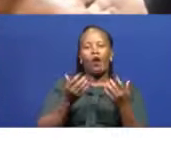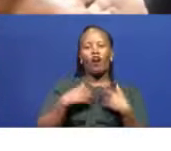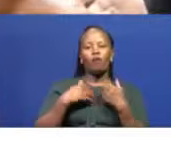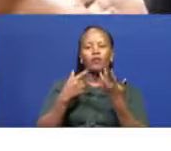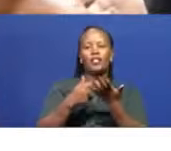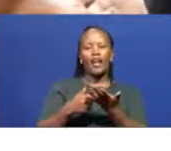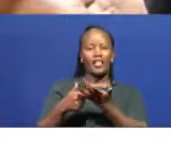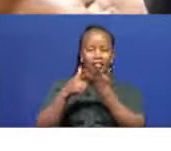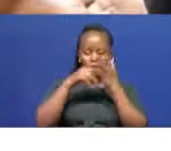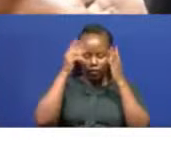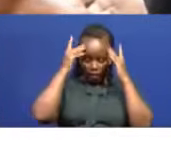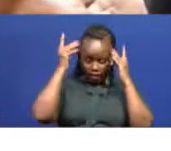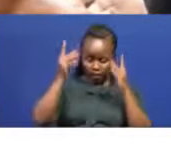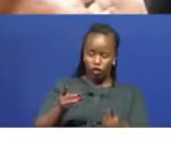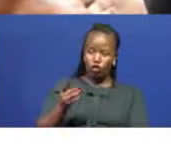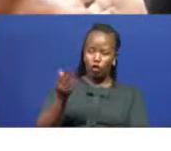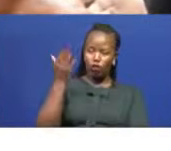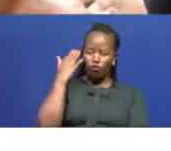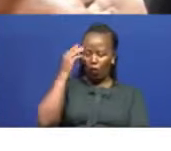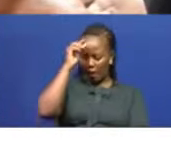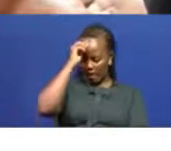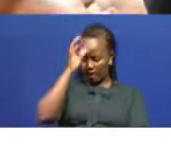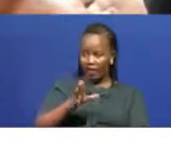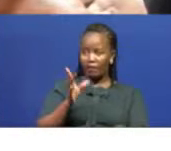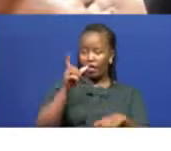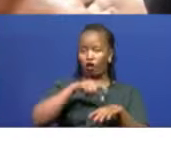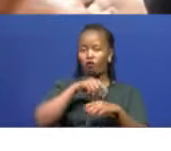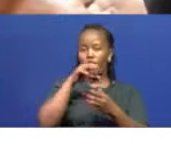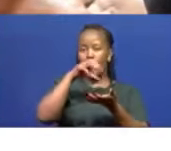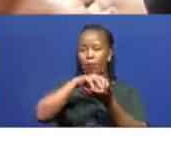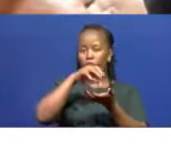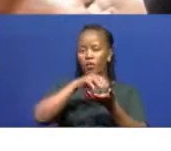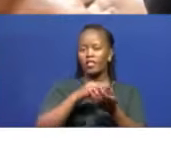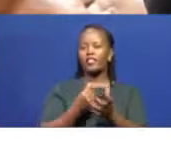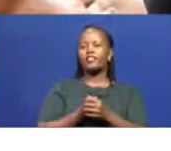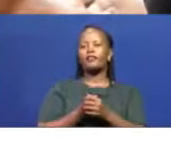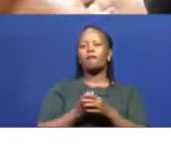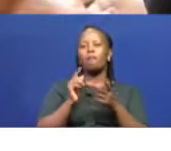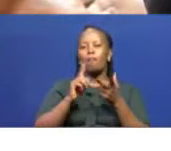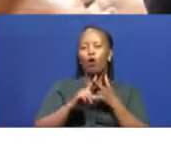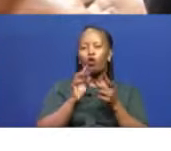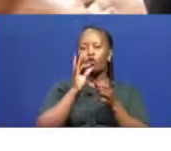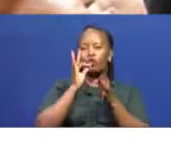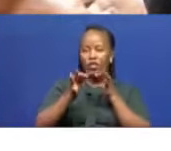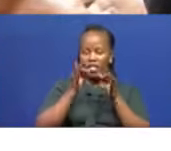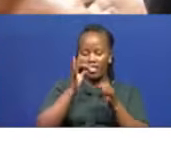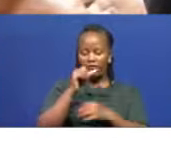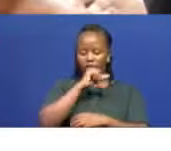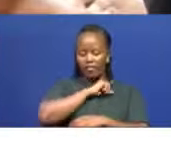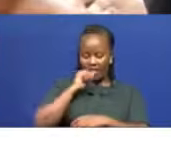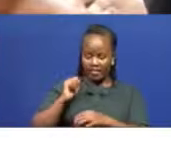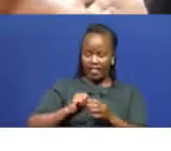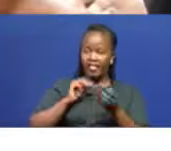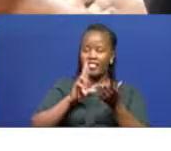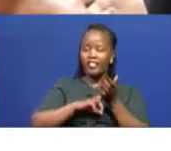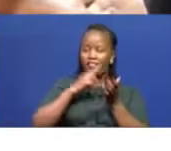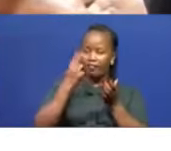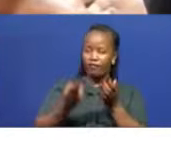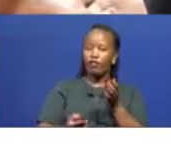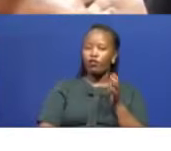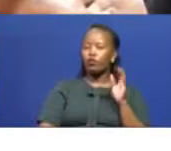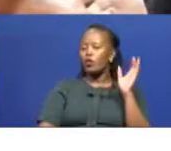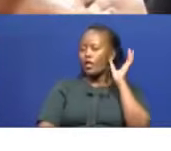Wambora decisions. Whether the Senate's failure to comply with constitutional requirements renders the